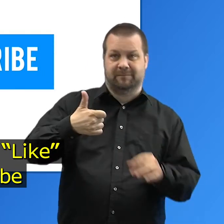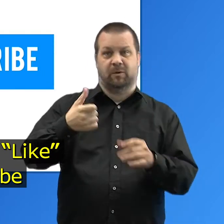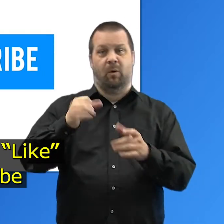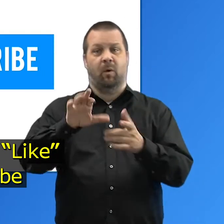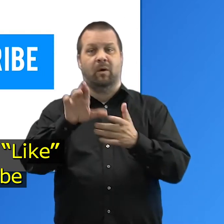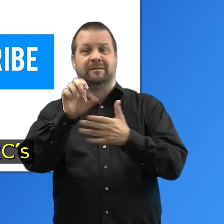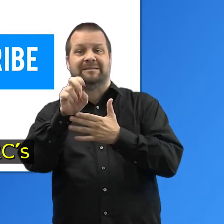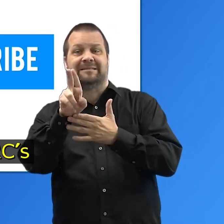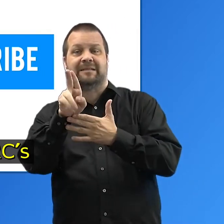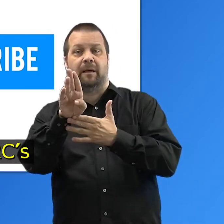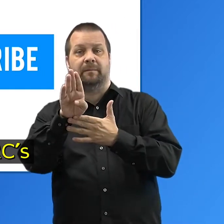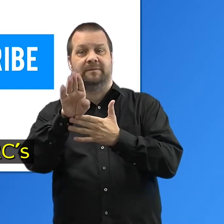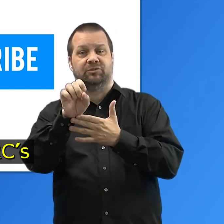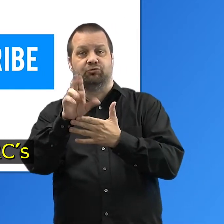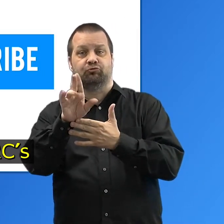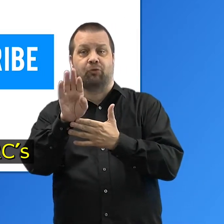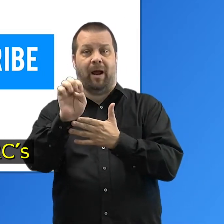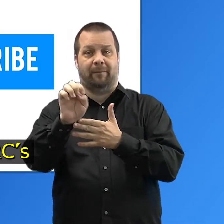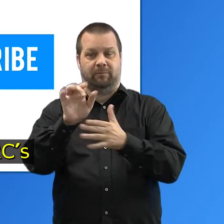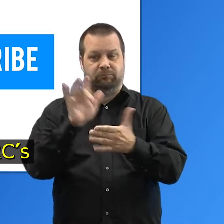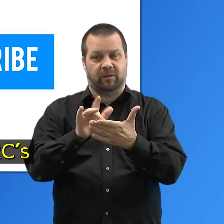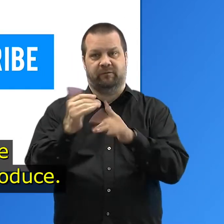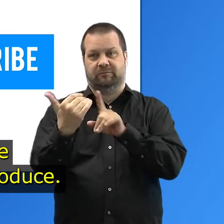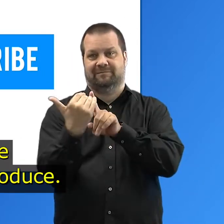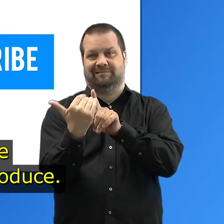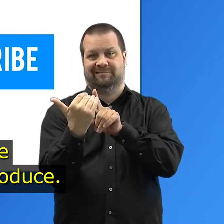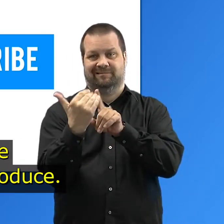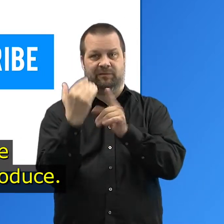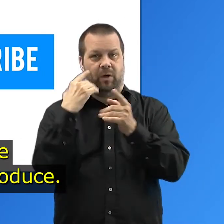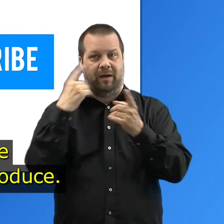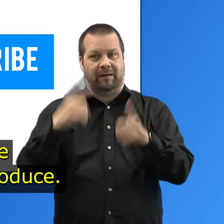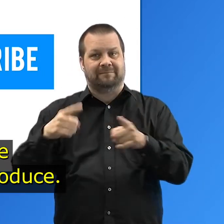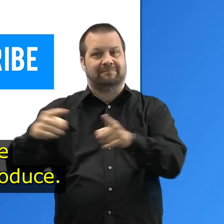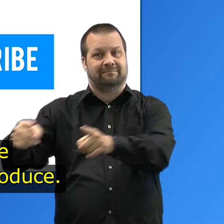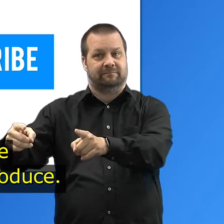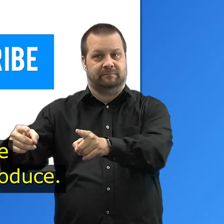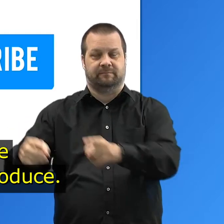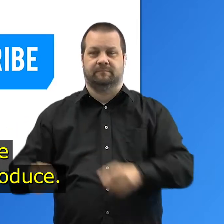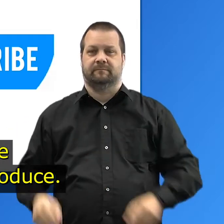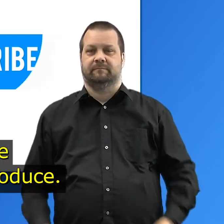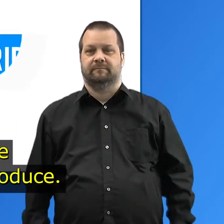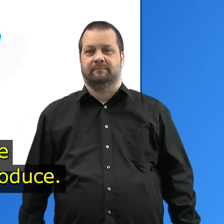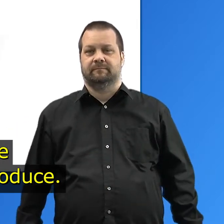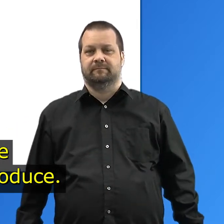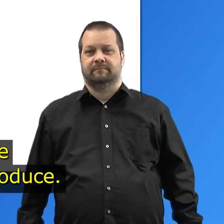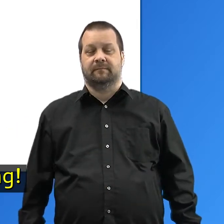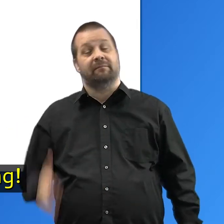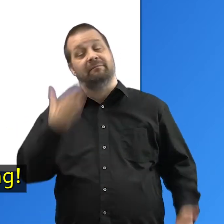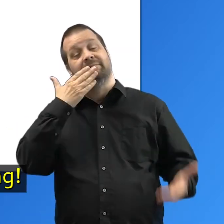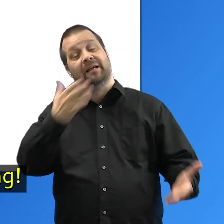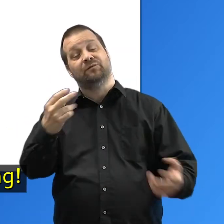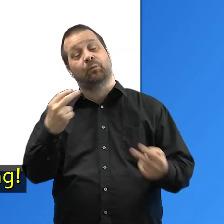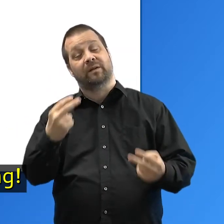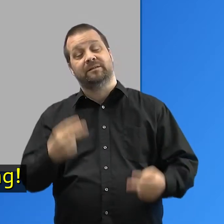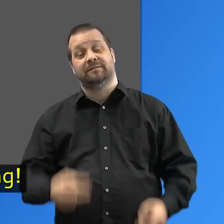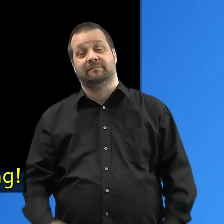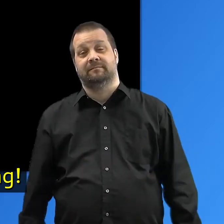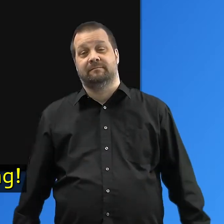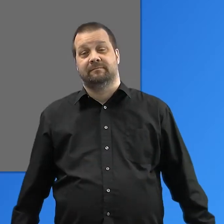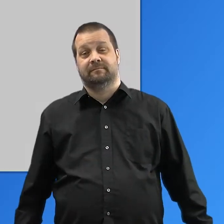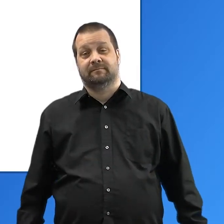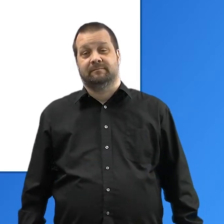button and subscribe to the Wireless RERC's video channel to stay up to date on all the videos we produce. Thanks for watching.